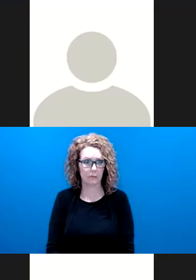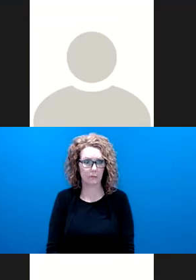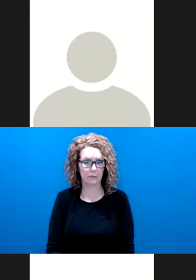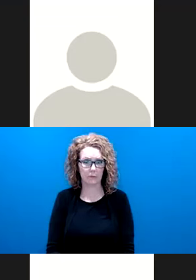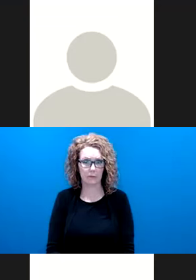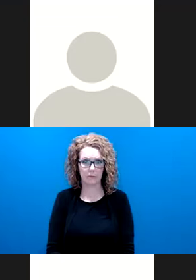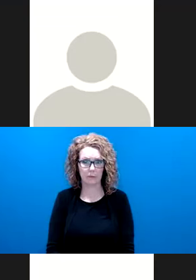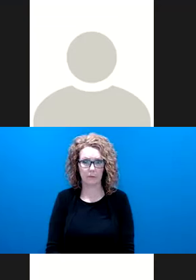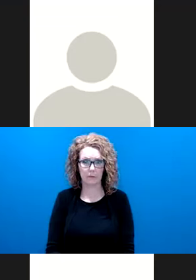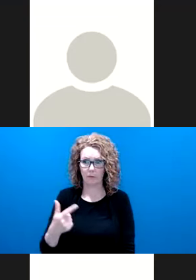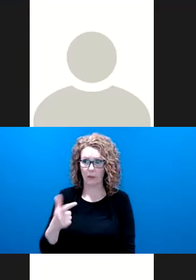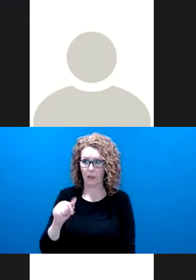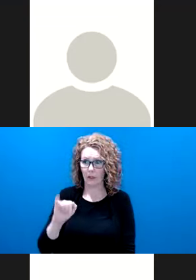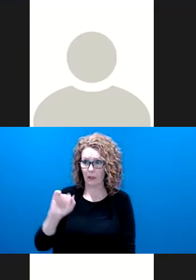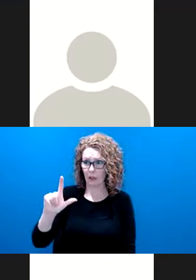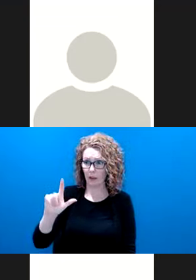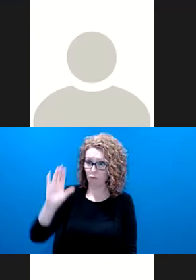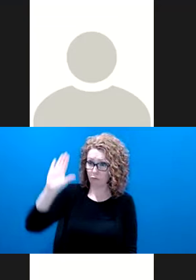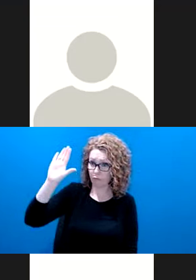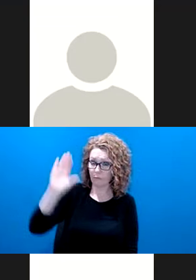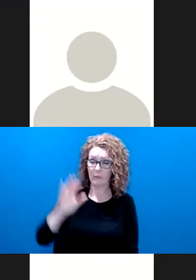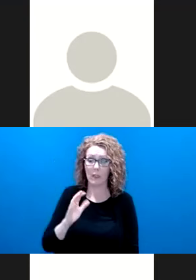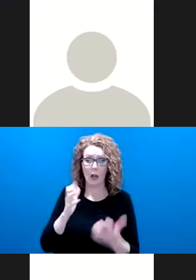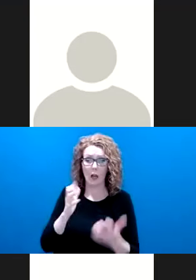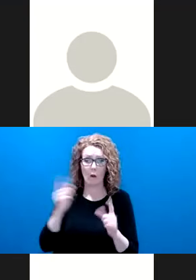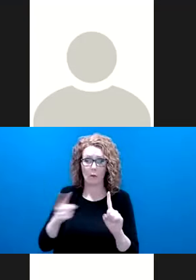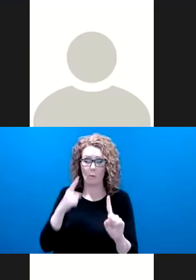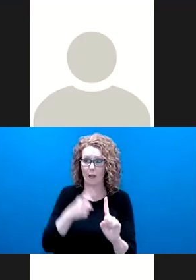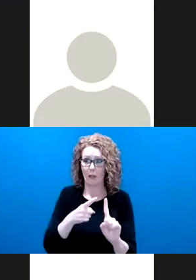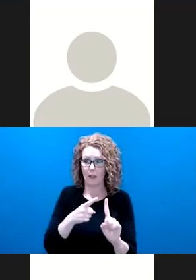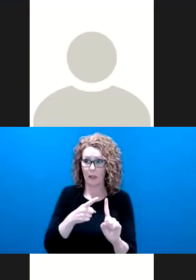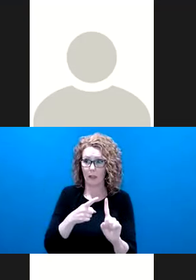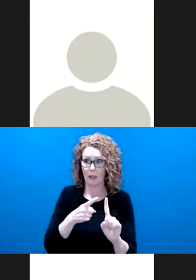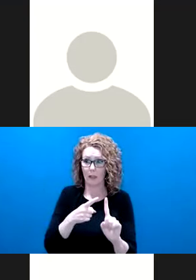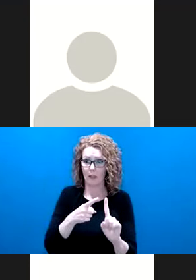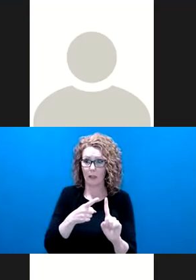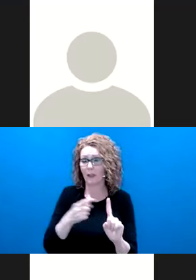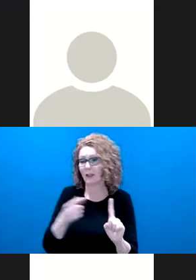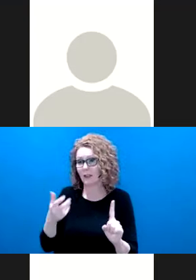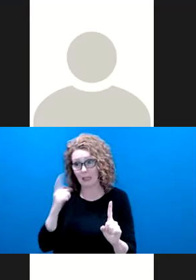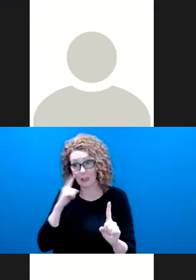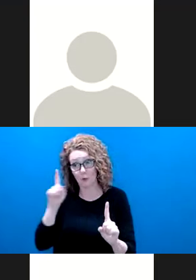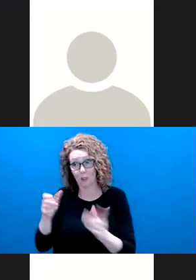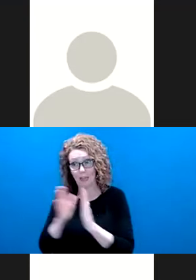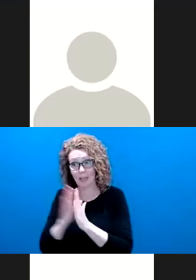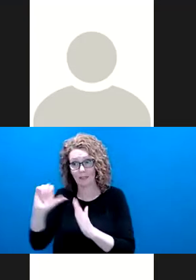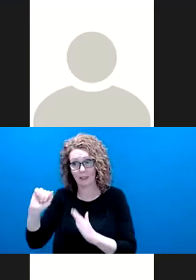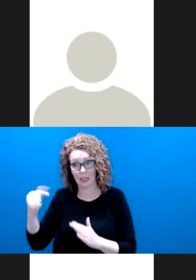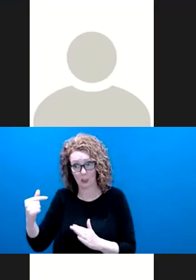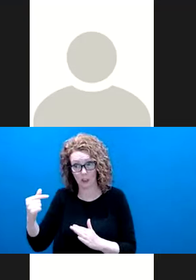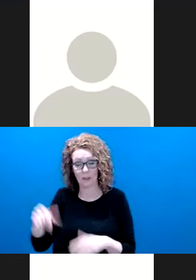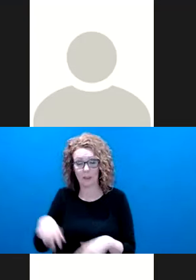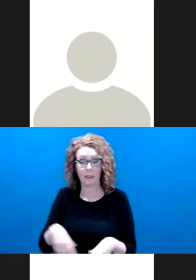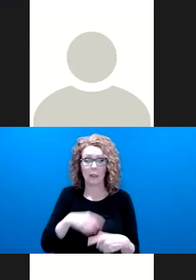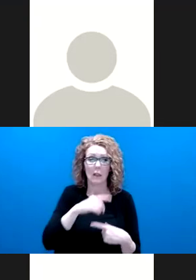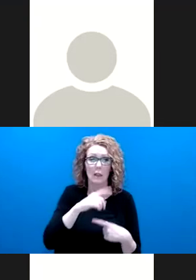All right, Gal, you have your hand up. Yeah, I just wanted to point something out, and I'm going to defer to your Assistant Attorney General. But the question I would ask is,